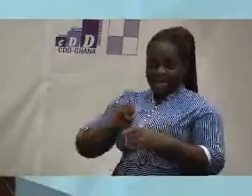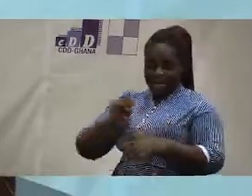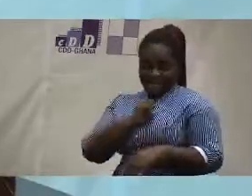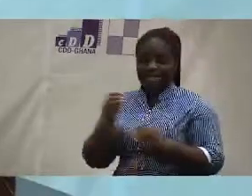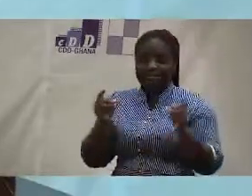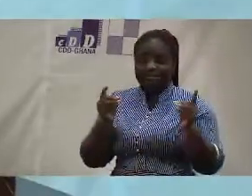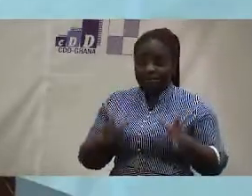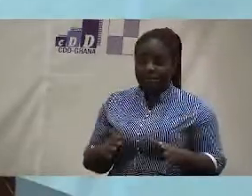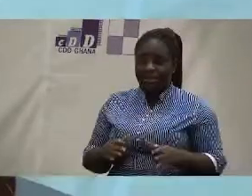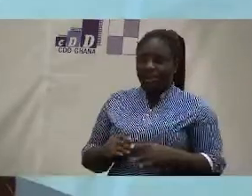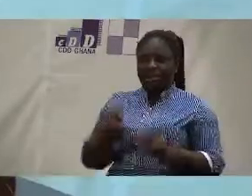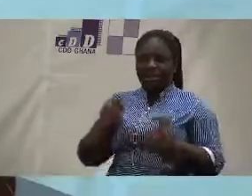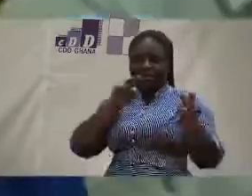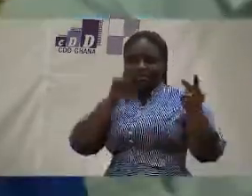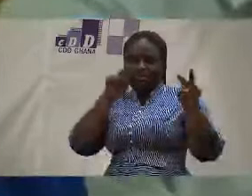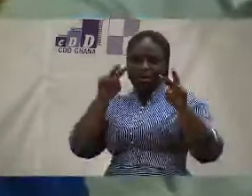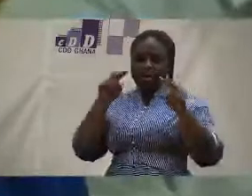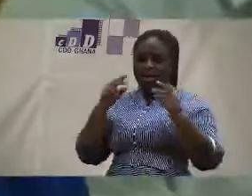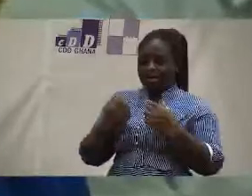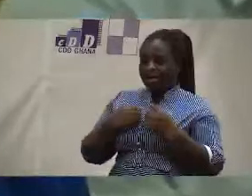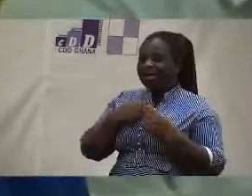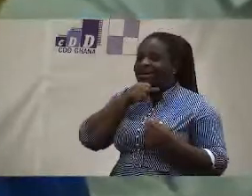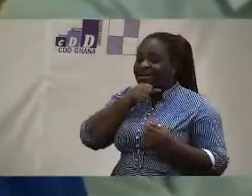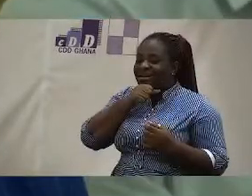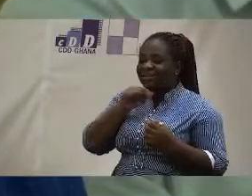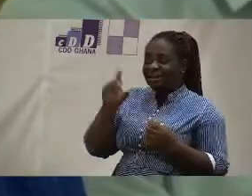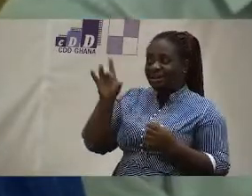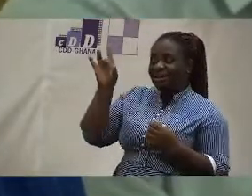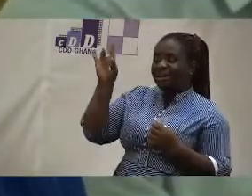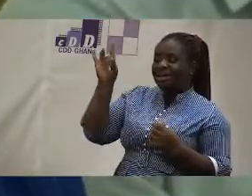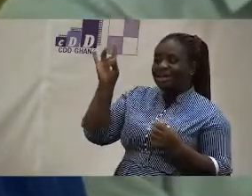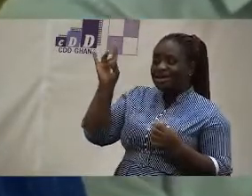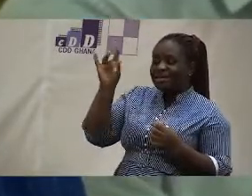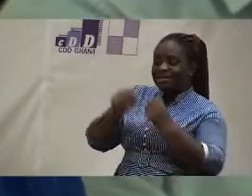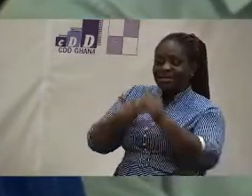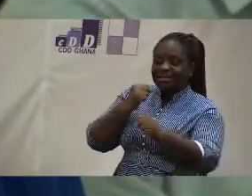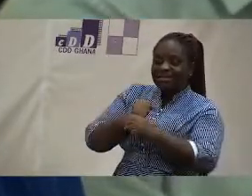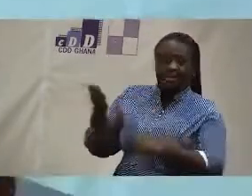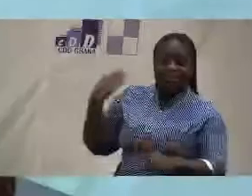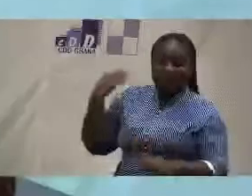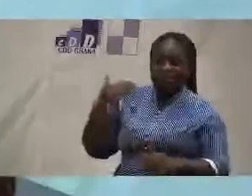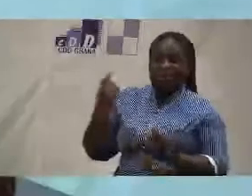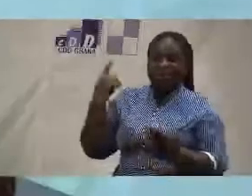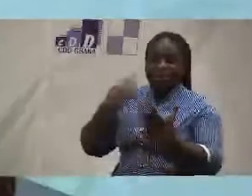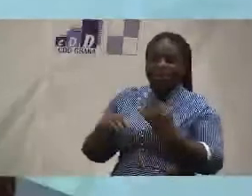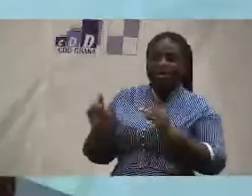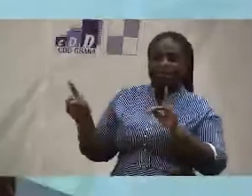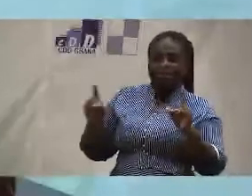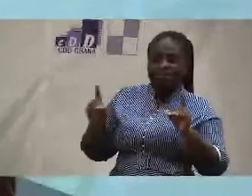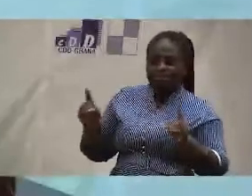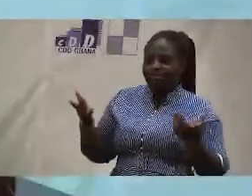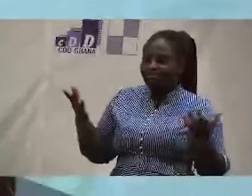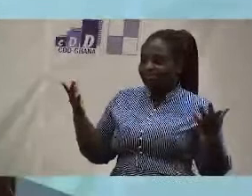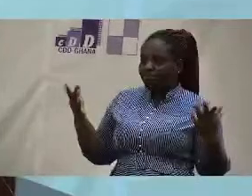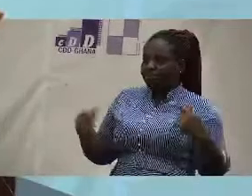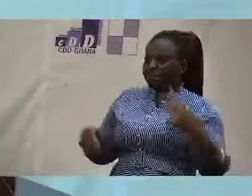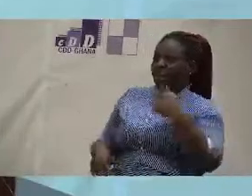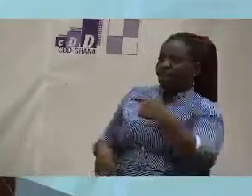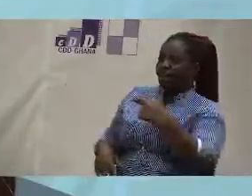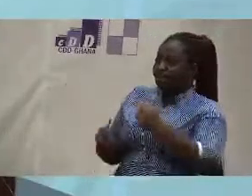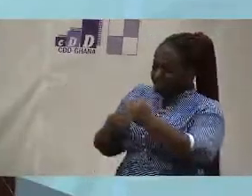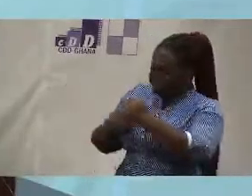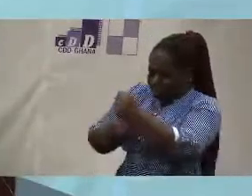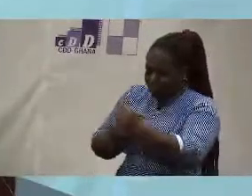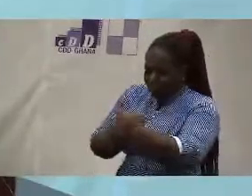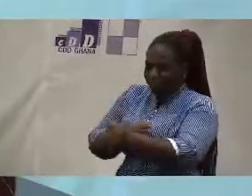executive director, when you look at the age difference, like 8 years ago, just imagine what an Hidayat will look like. The kind of